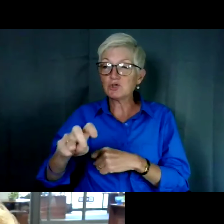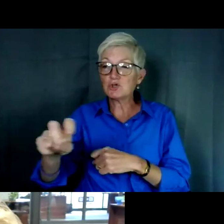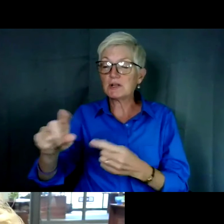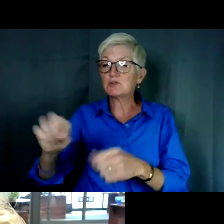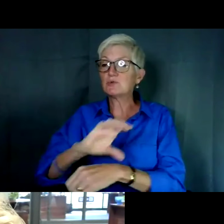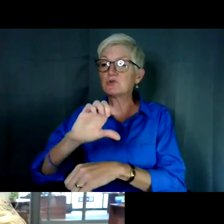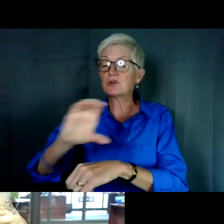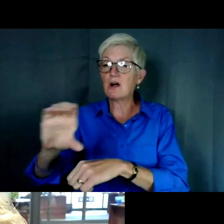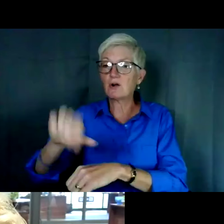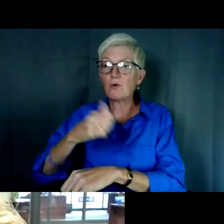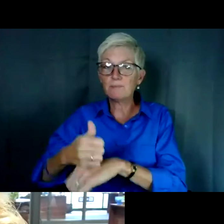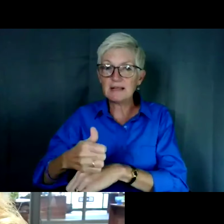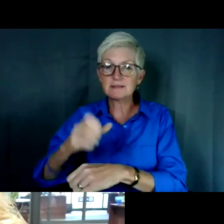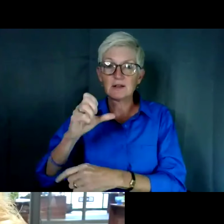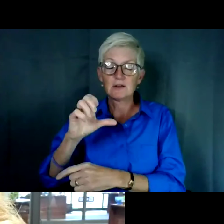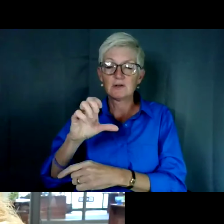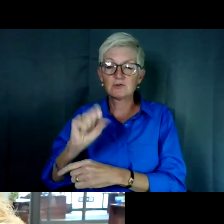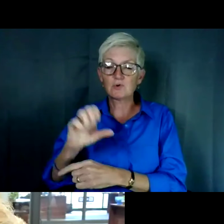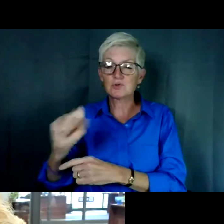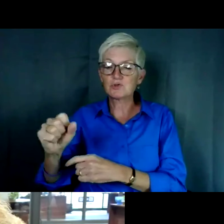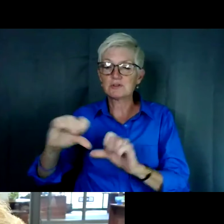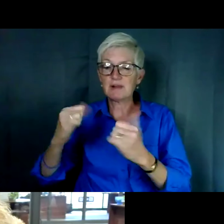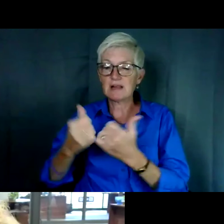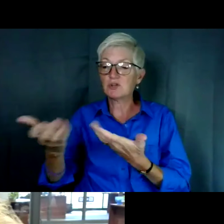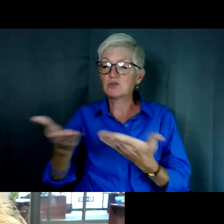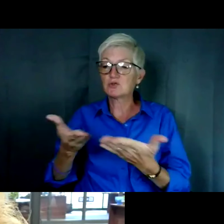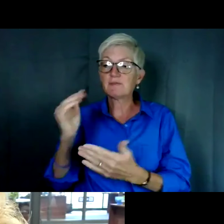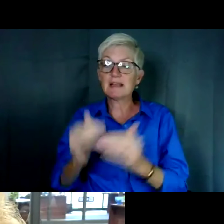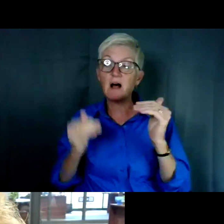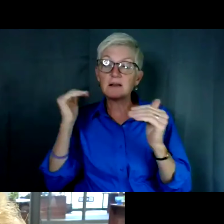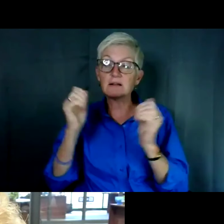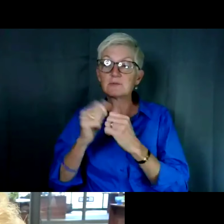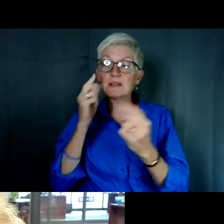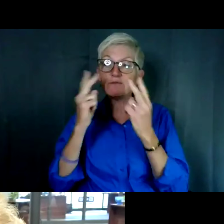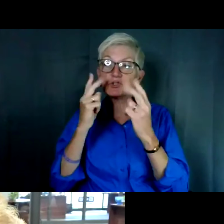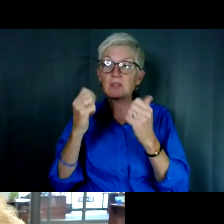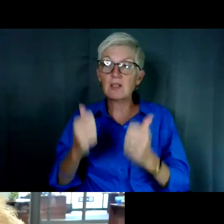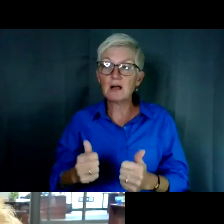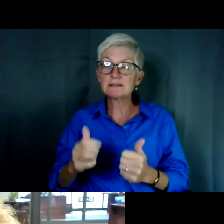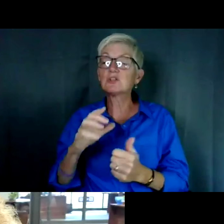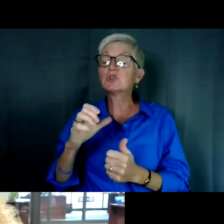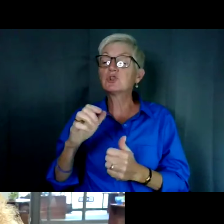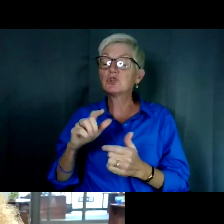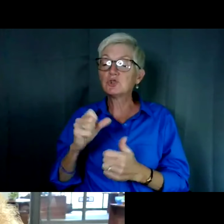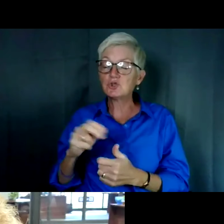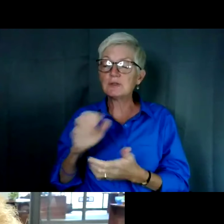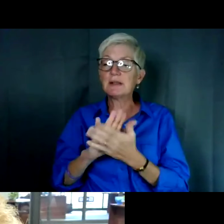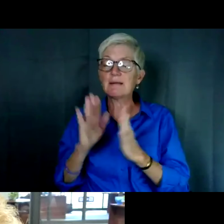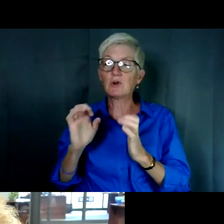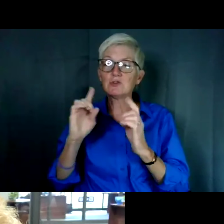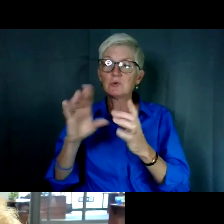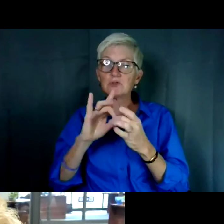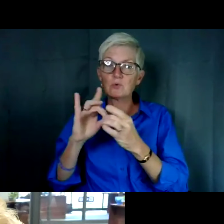service agency serving adults with vision loss, where she acted as their education coordinator and director of services